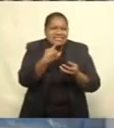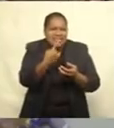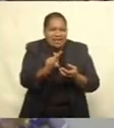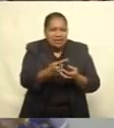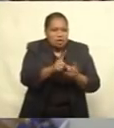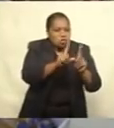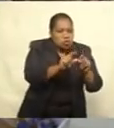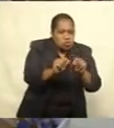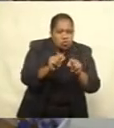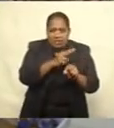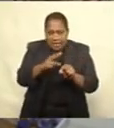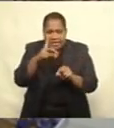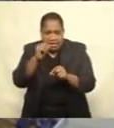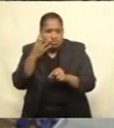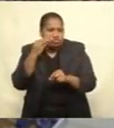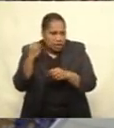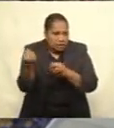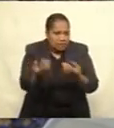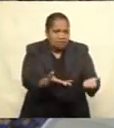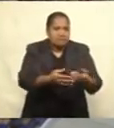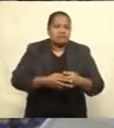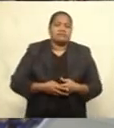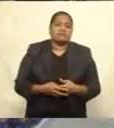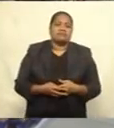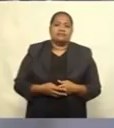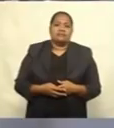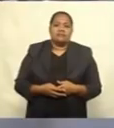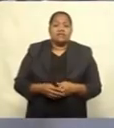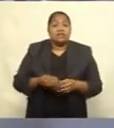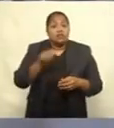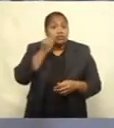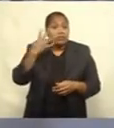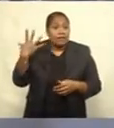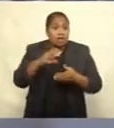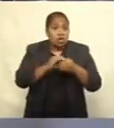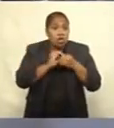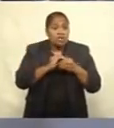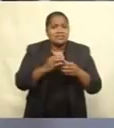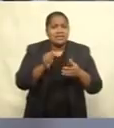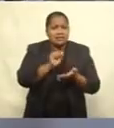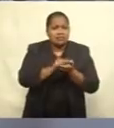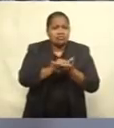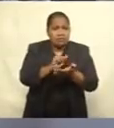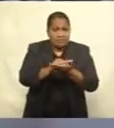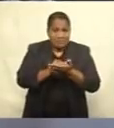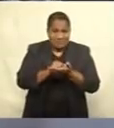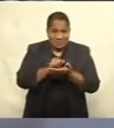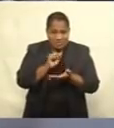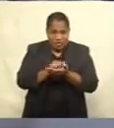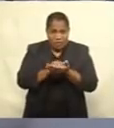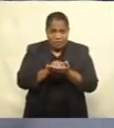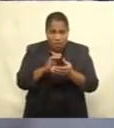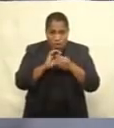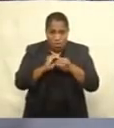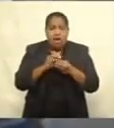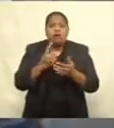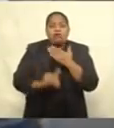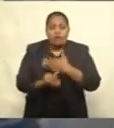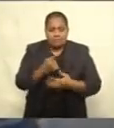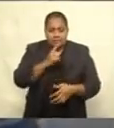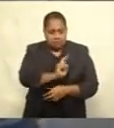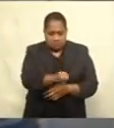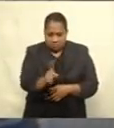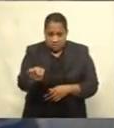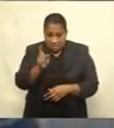date inspected over 900 businesses. Supermarket owners and shopkeepers have been warned that these practices can be